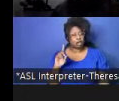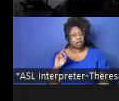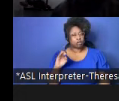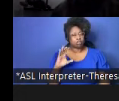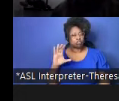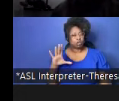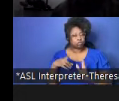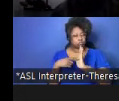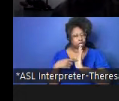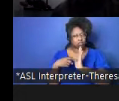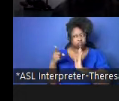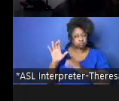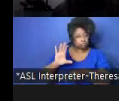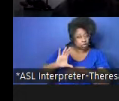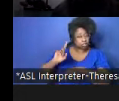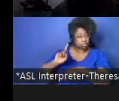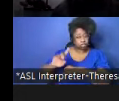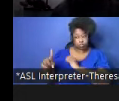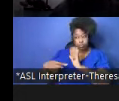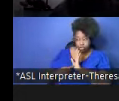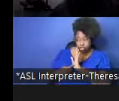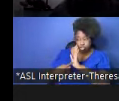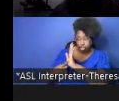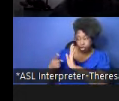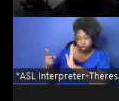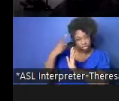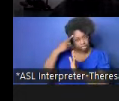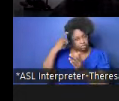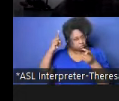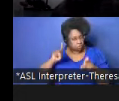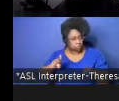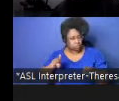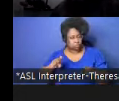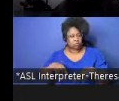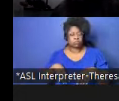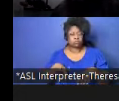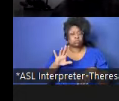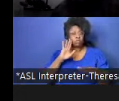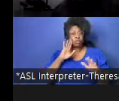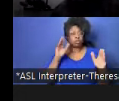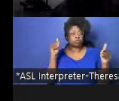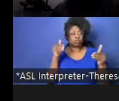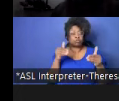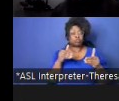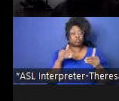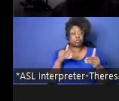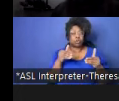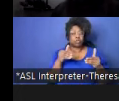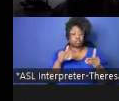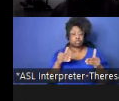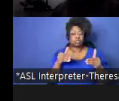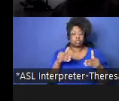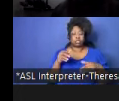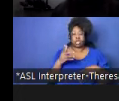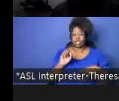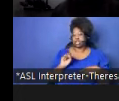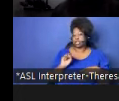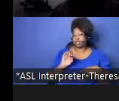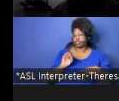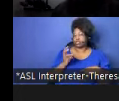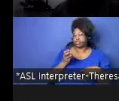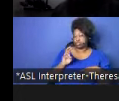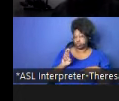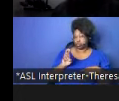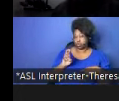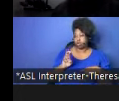were pretty much broadly in agreement. And what we looked at was increasing the size of a sewer down Cottage Street.